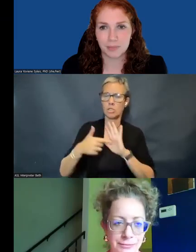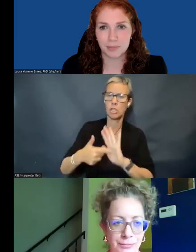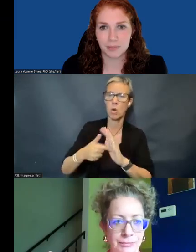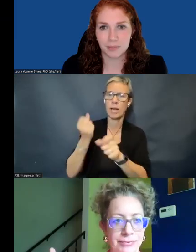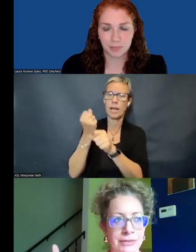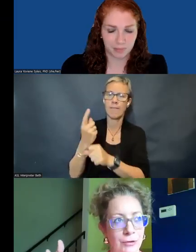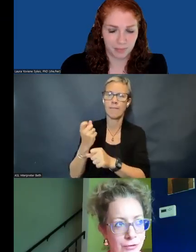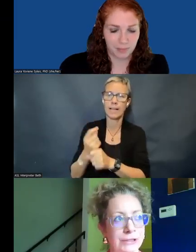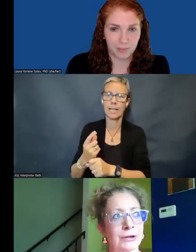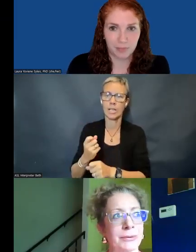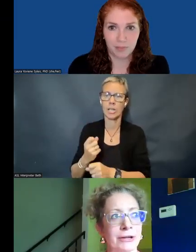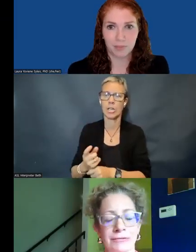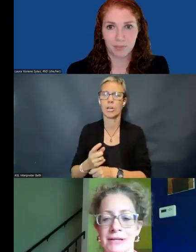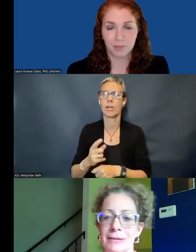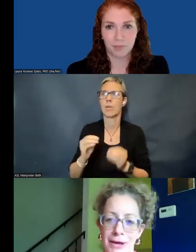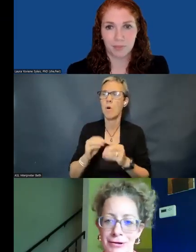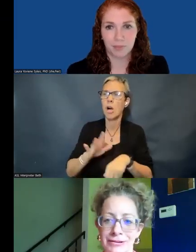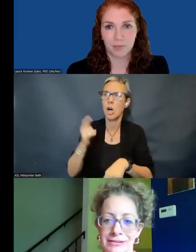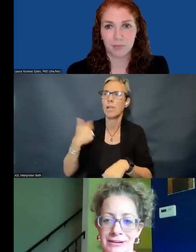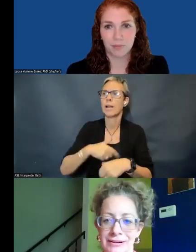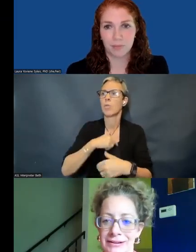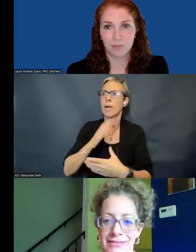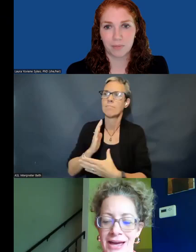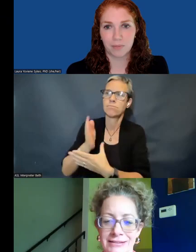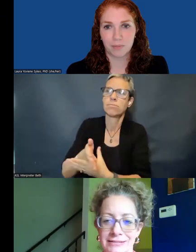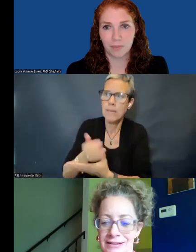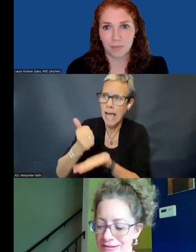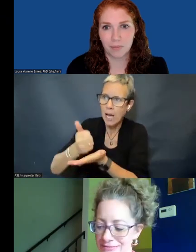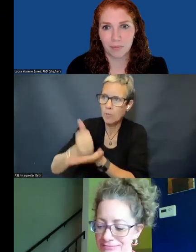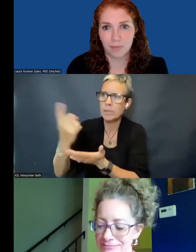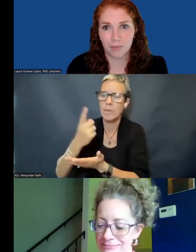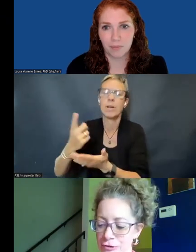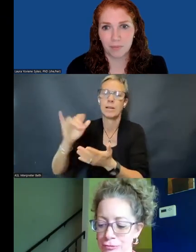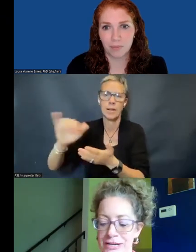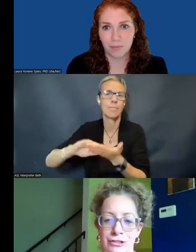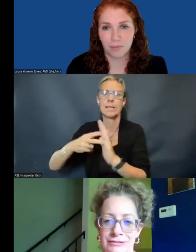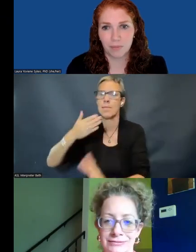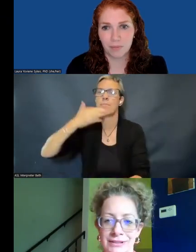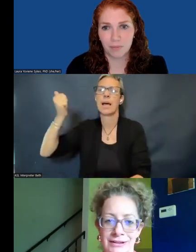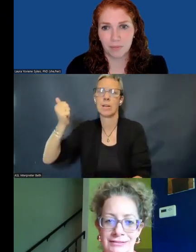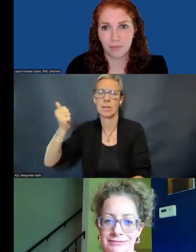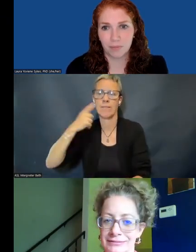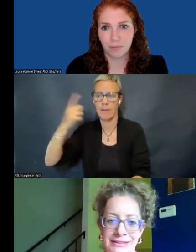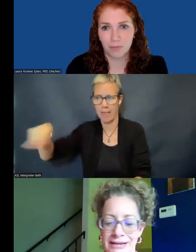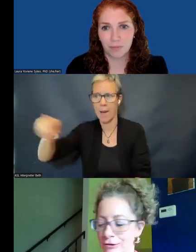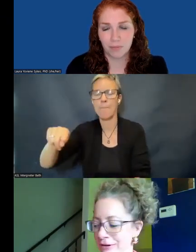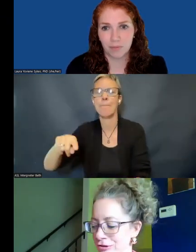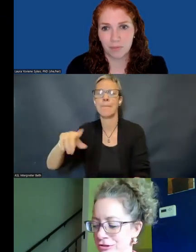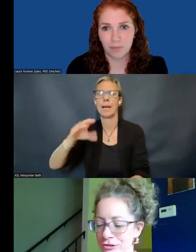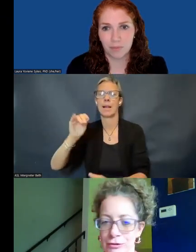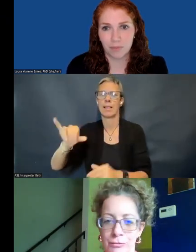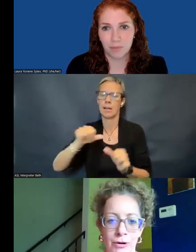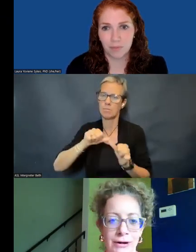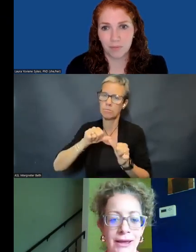that the earlier we intervene, the better. And that duration, that